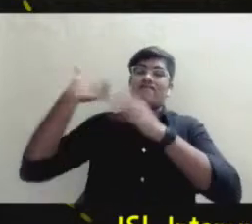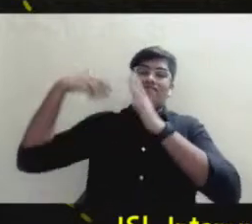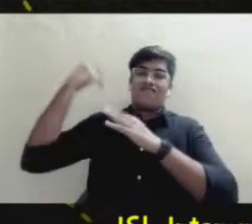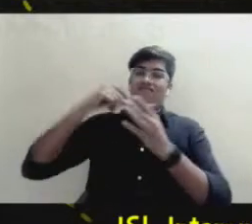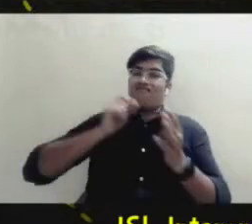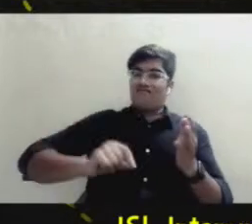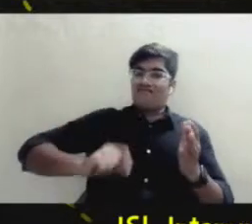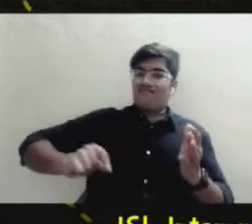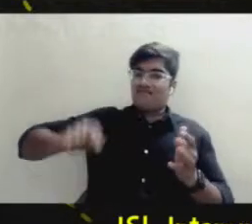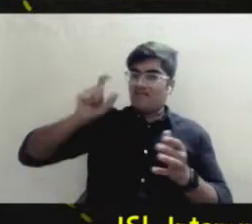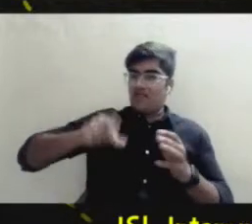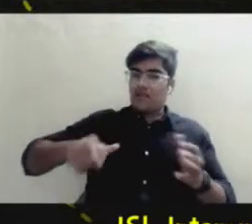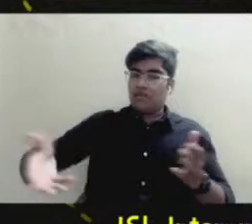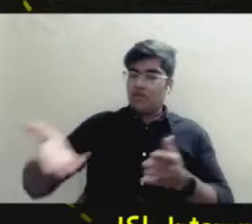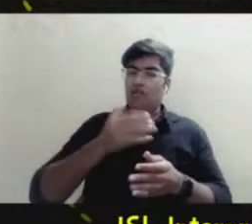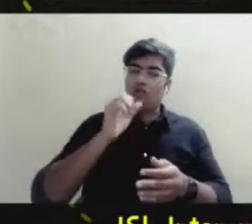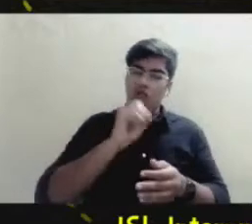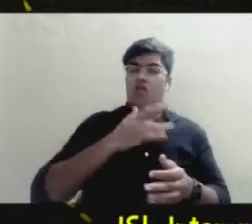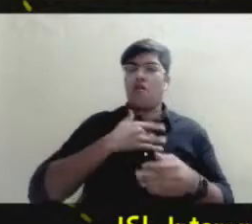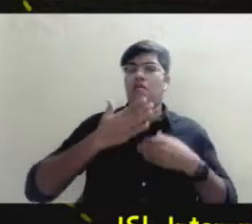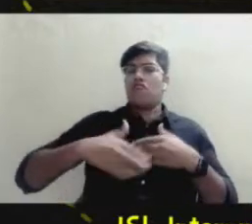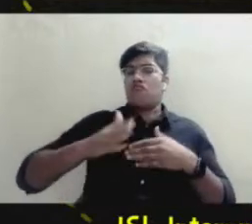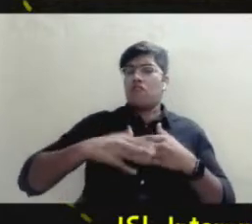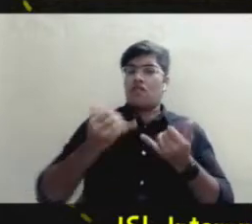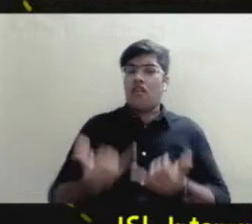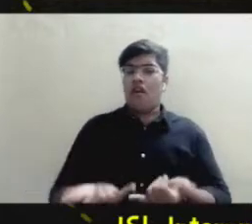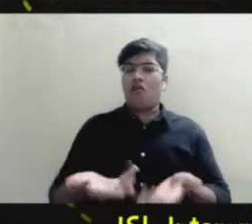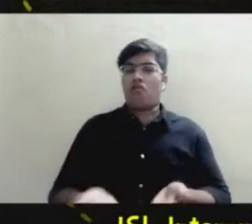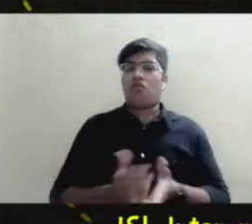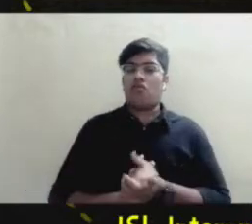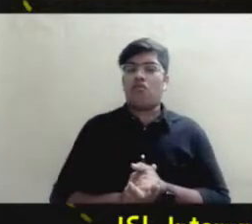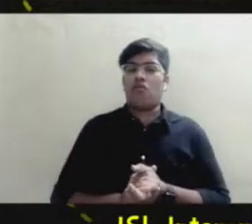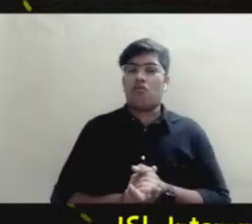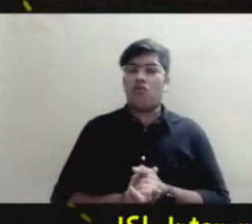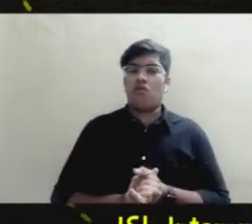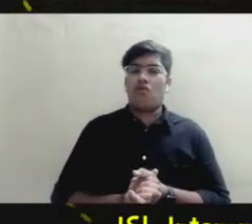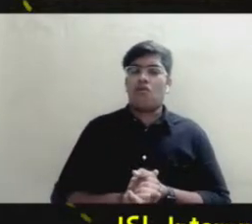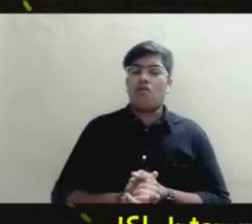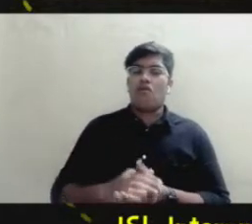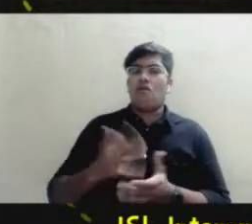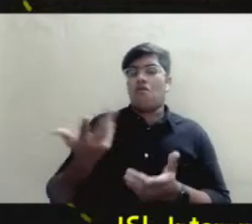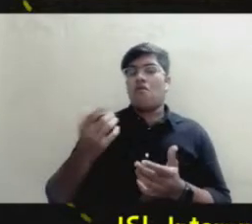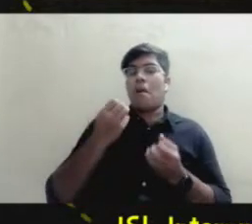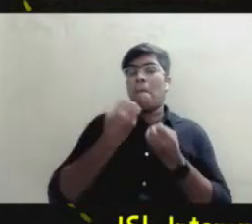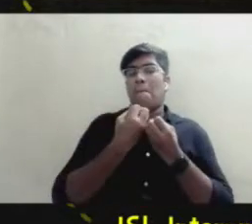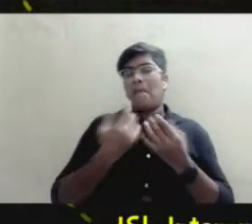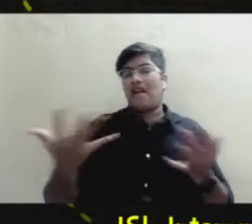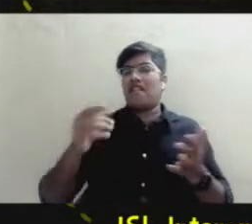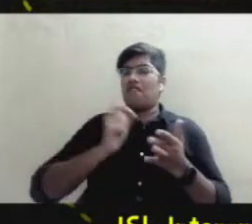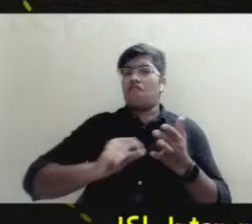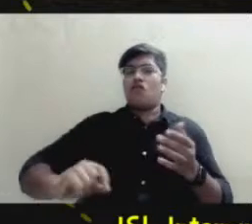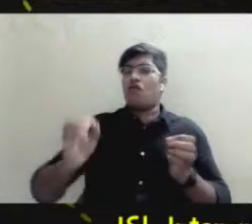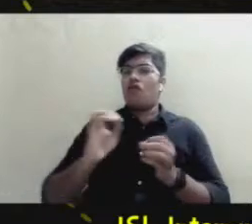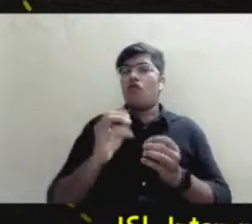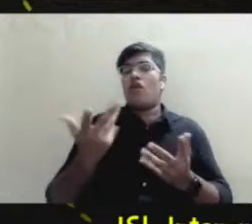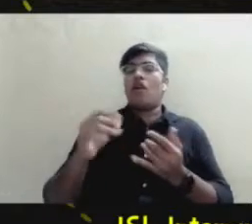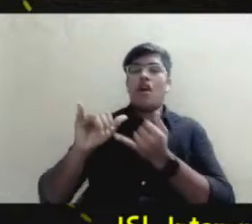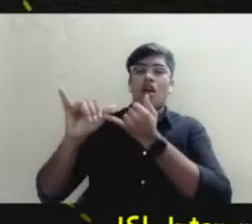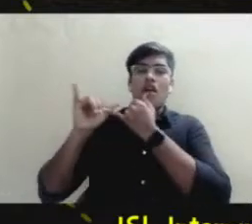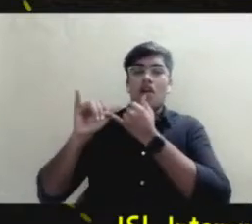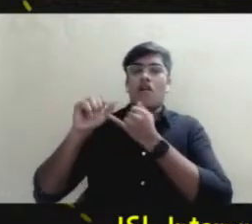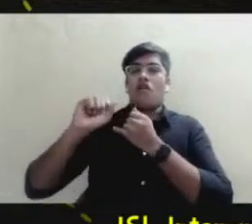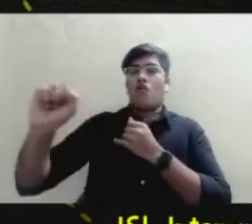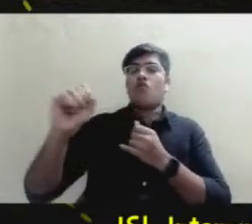it's interesting that you don't find too many poems where Krishna pines